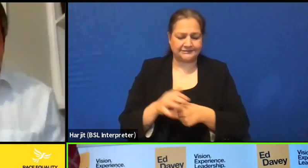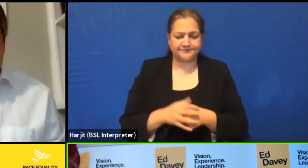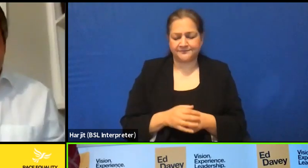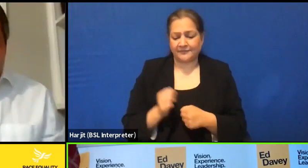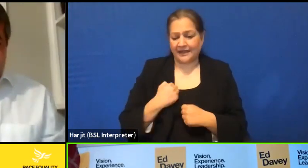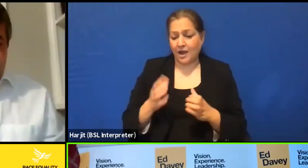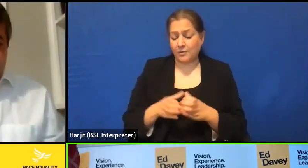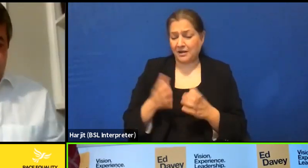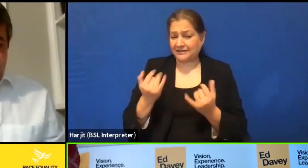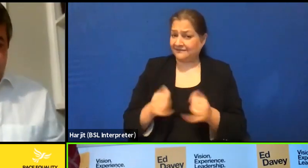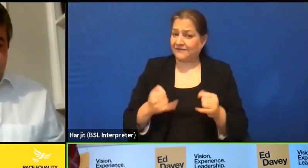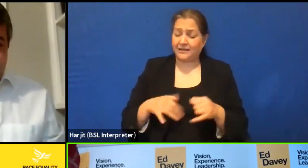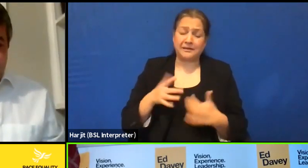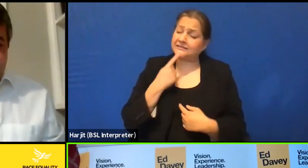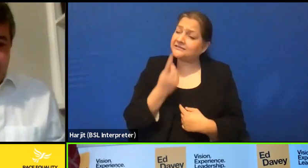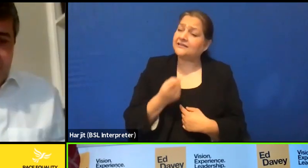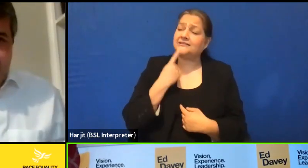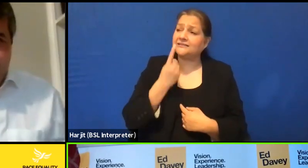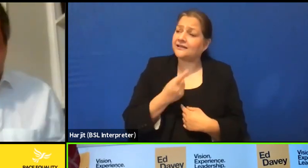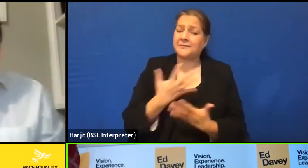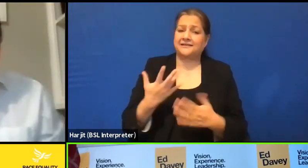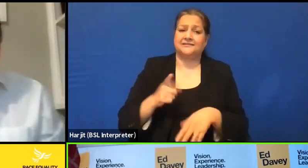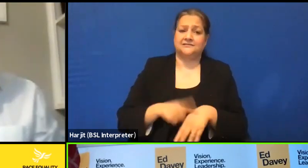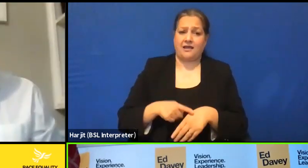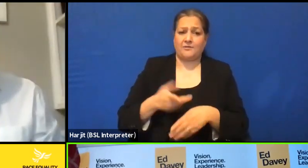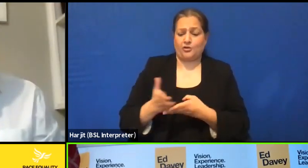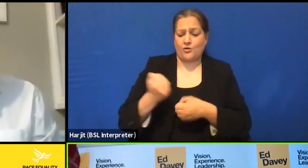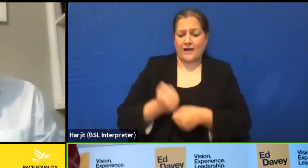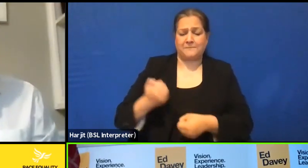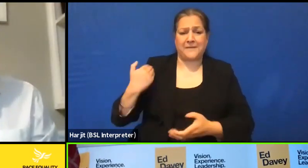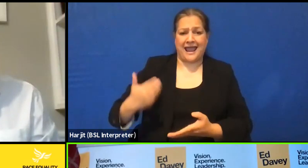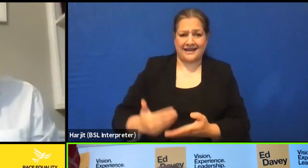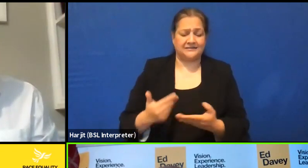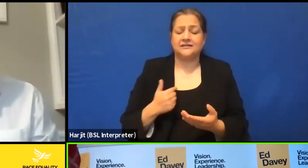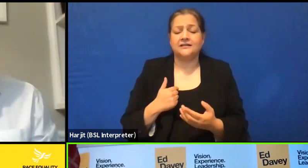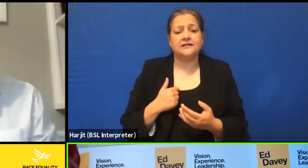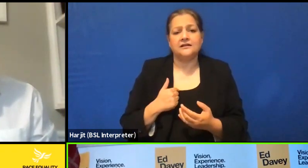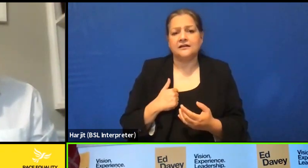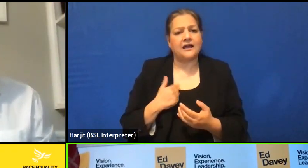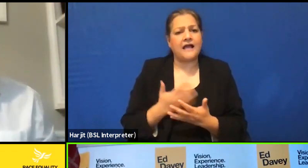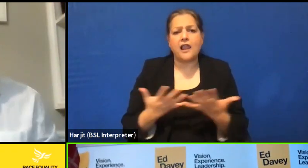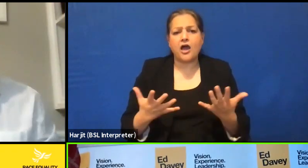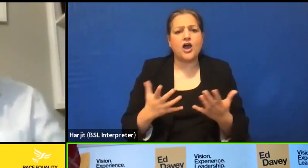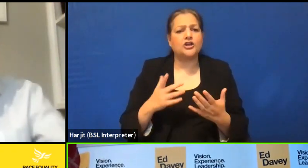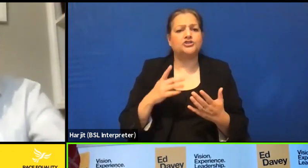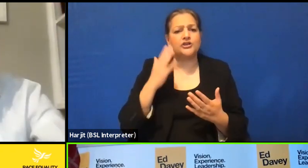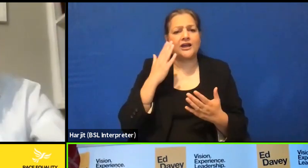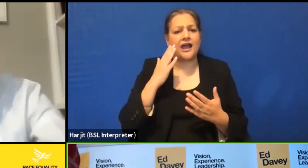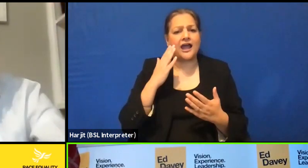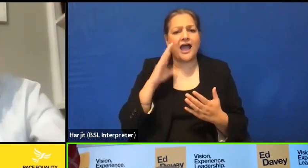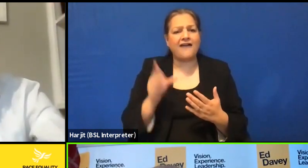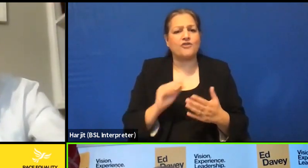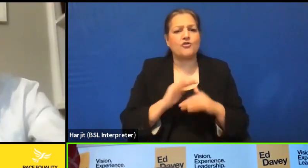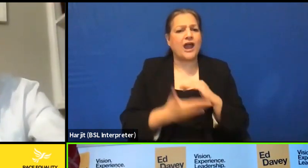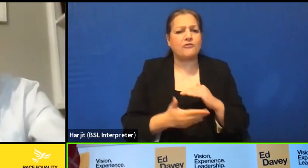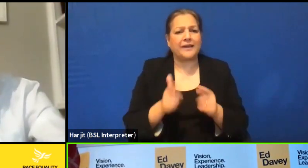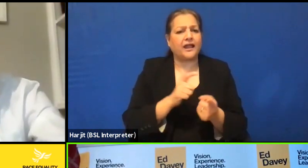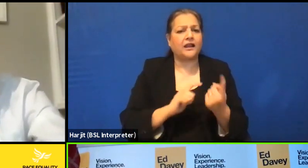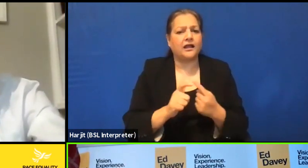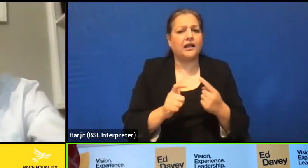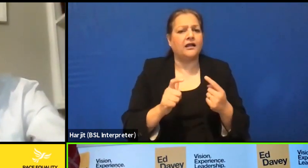and I've been saying this several times now in this campaign, I don't actually have a very large Afro-Caribbean population in my constituency. You get other parts